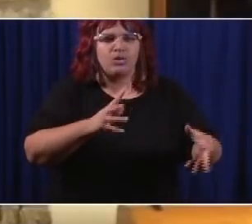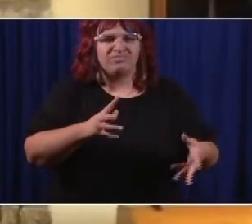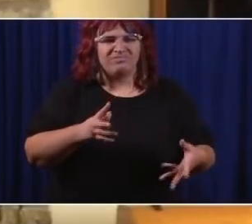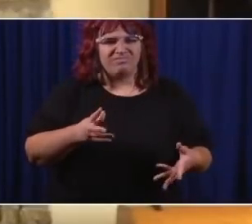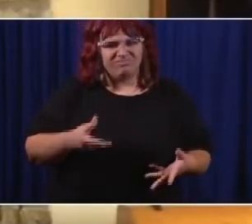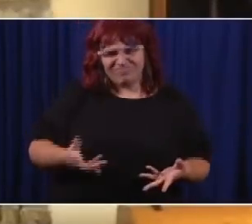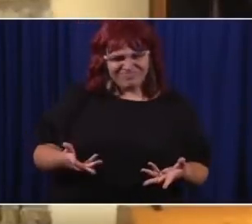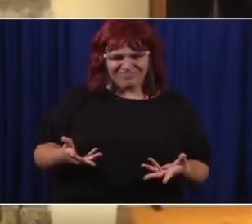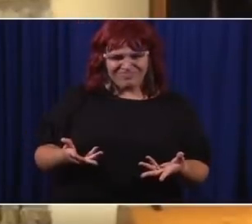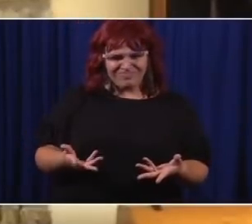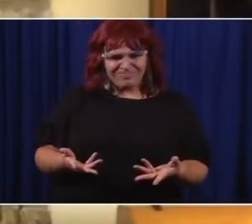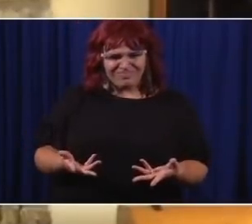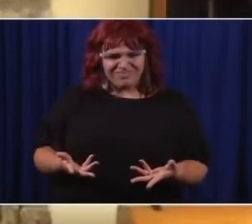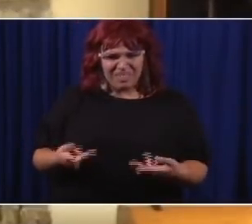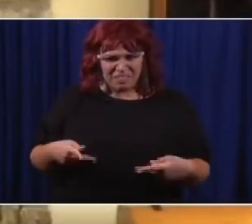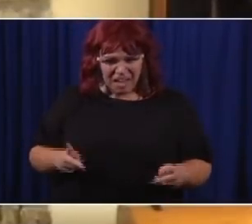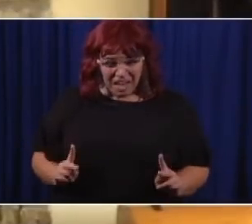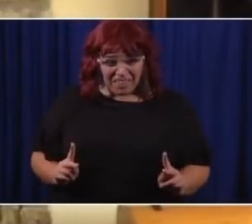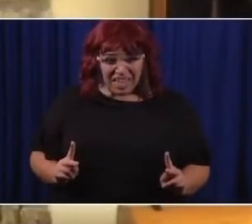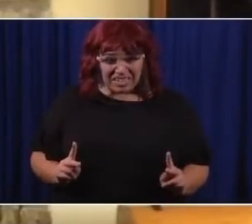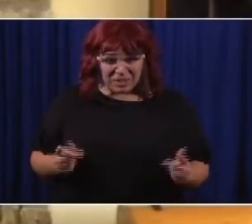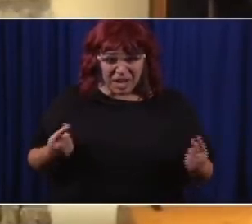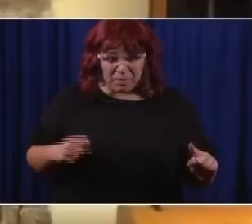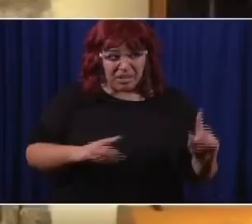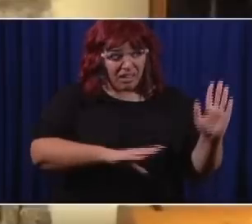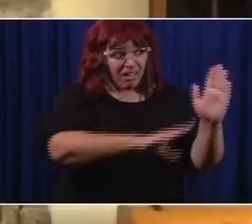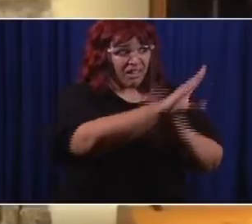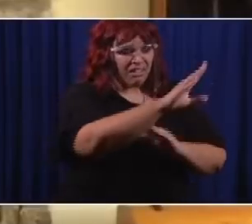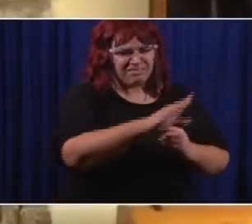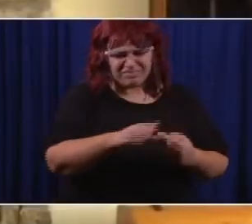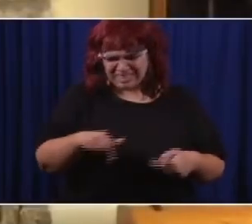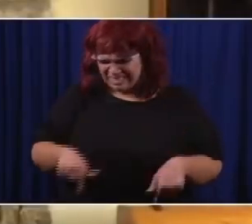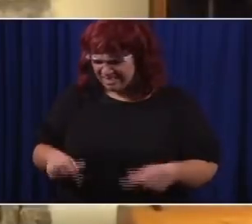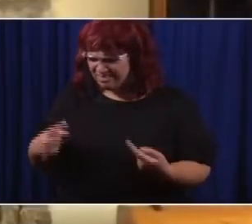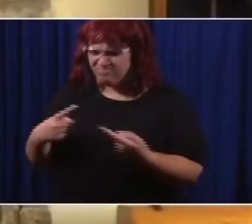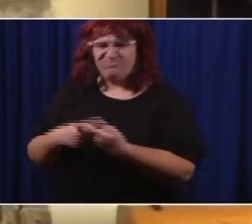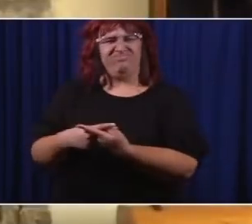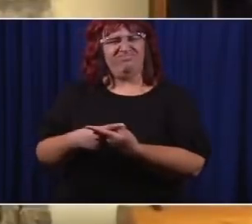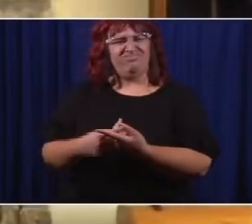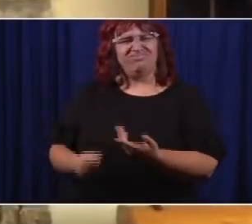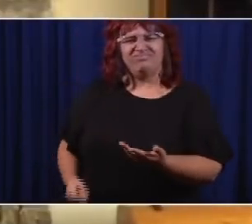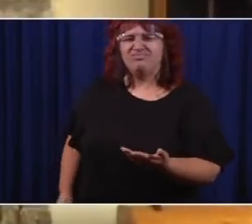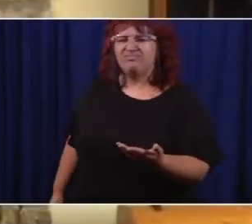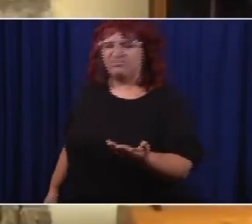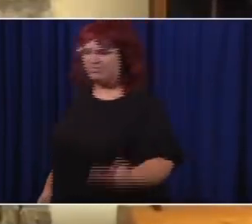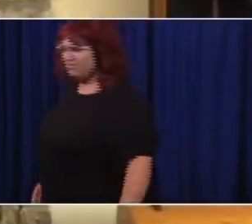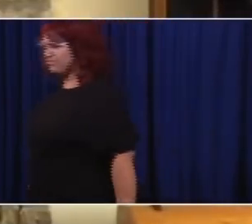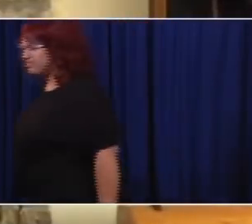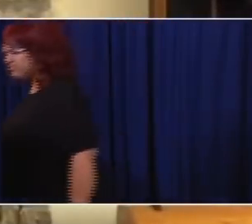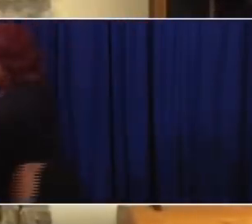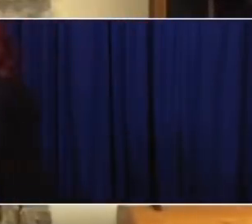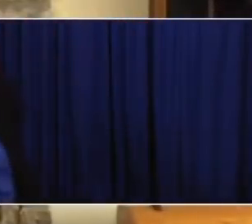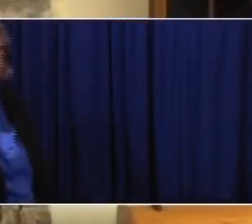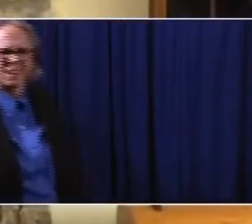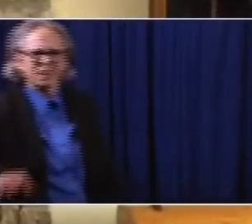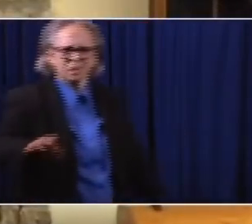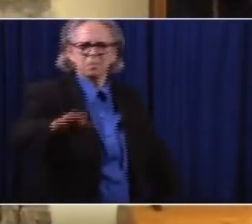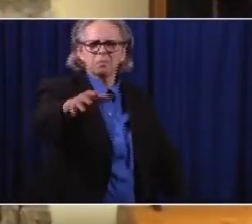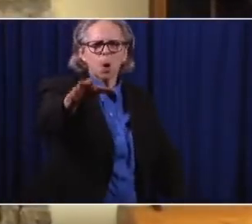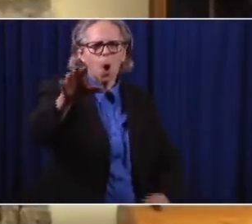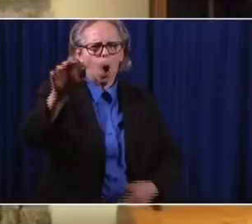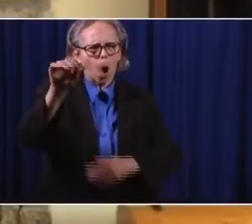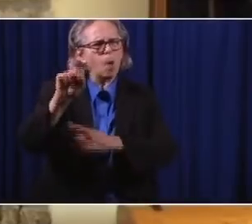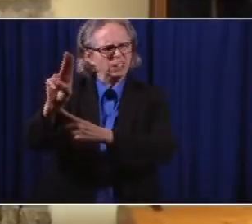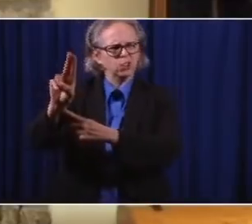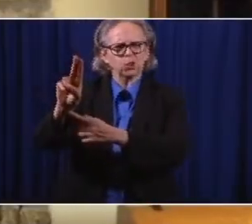Well, I think Ohio State is absolutely right. The president has a good message. Ohio State Athletics has a good